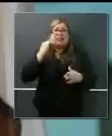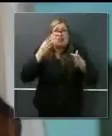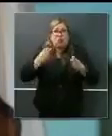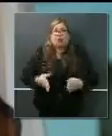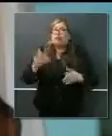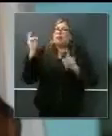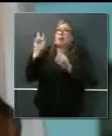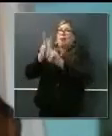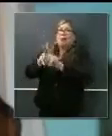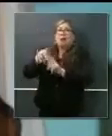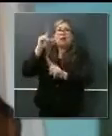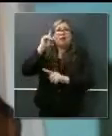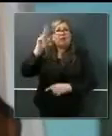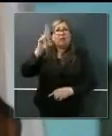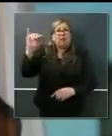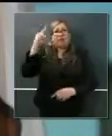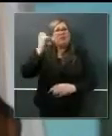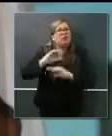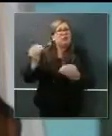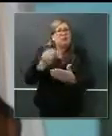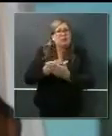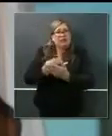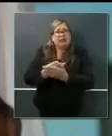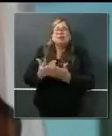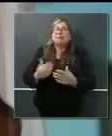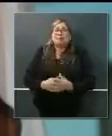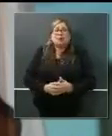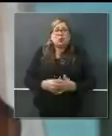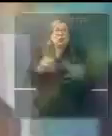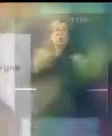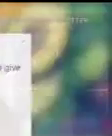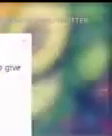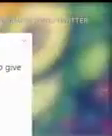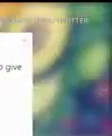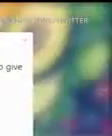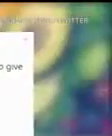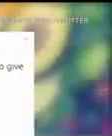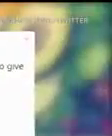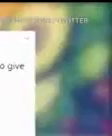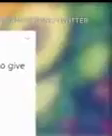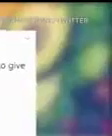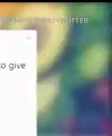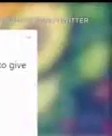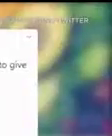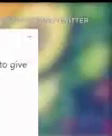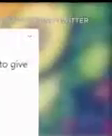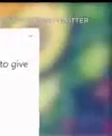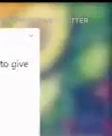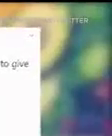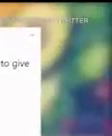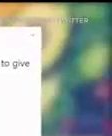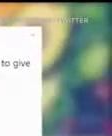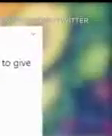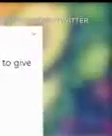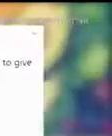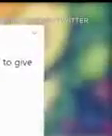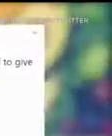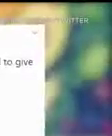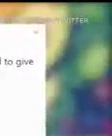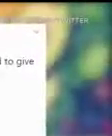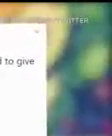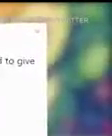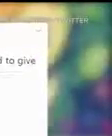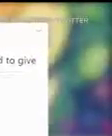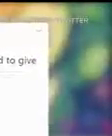trending, but many who support the effort are using the hashtag to defend the plan. Food blogger Jerry James Stone: 70% of farm workers